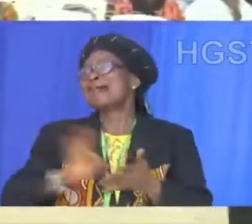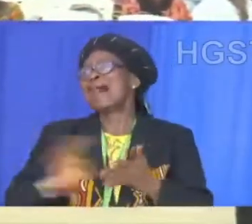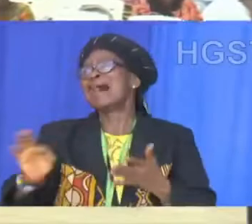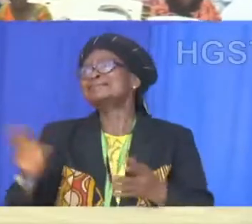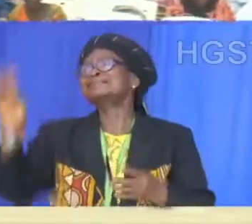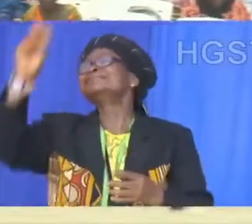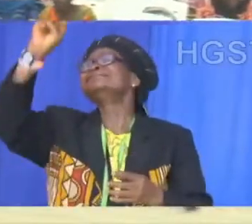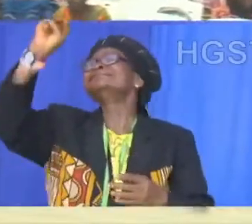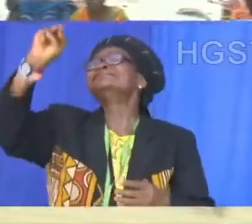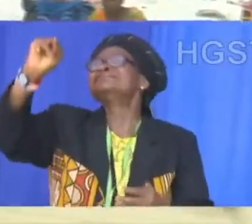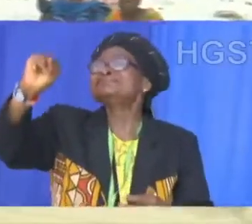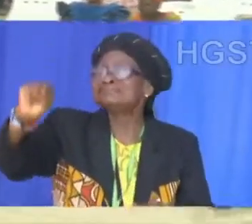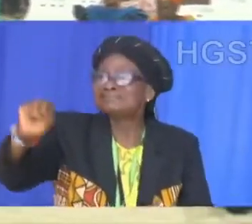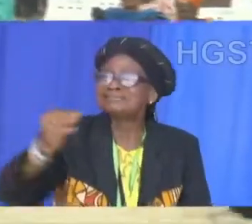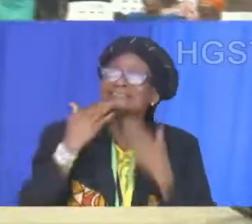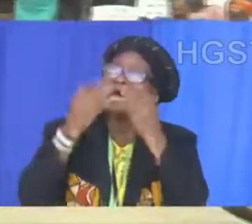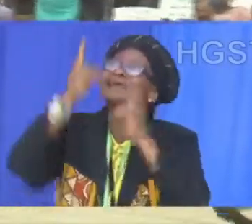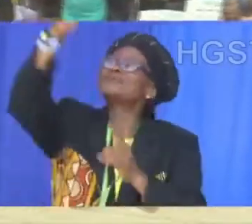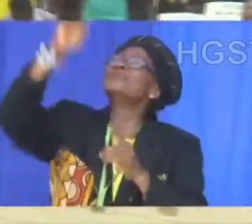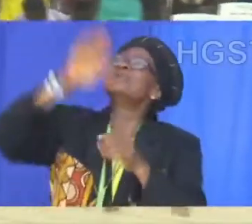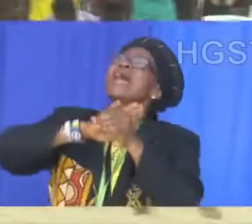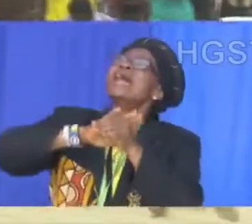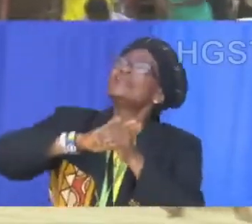Oh, I will bless your